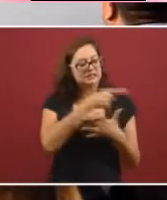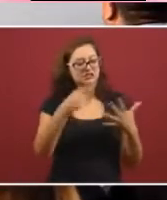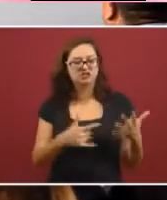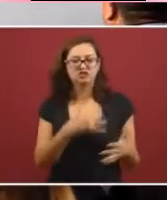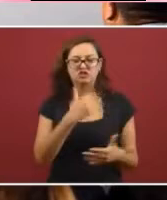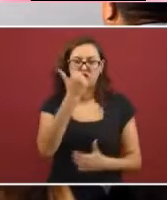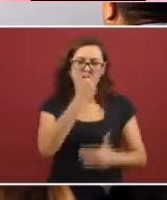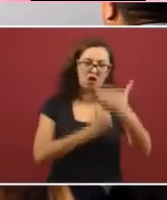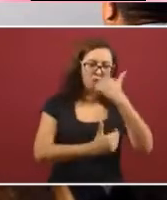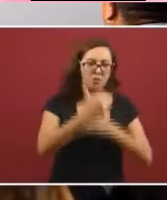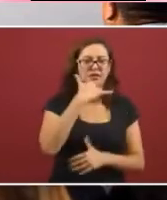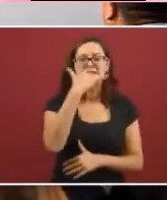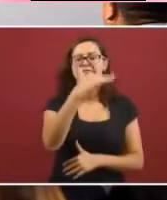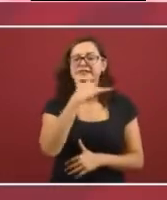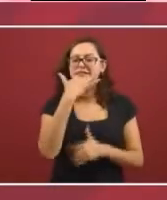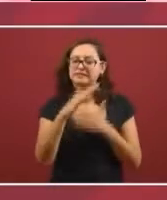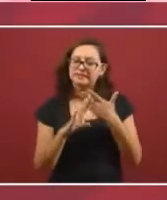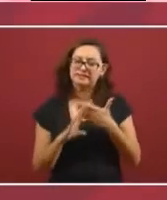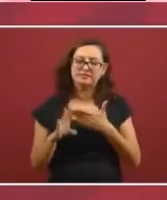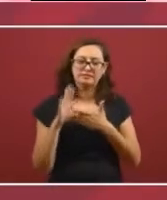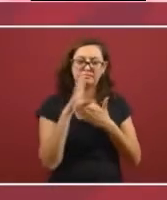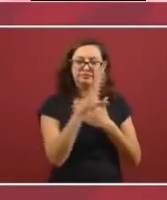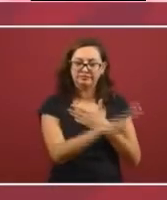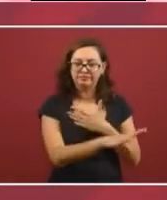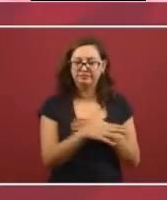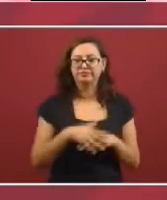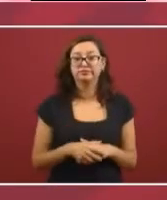Everything that has to do with snacks and